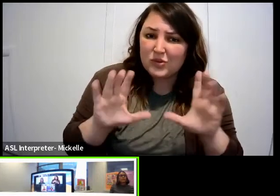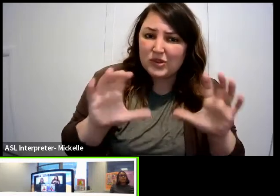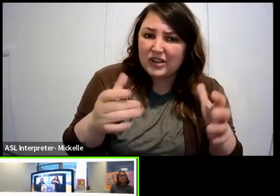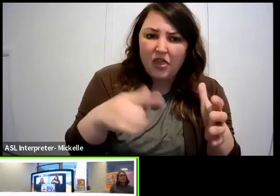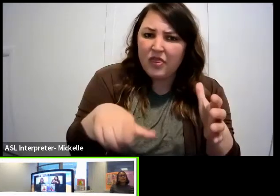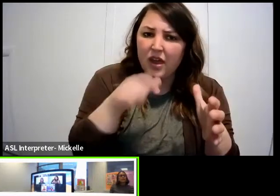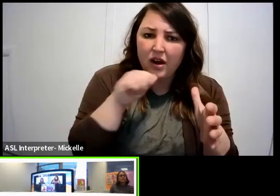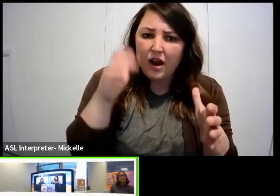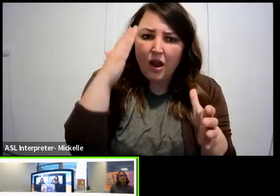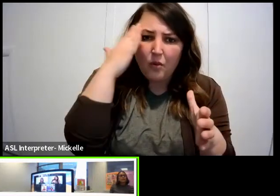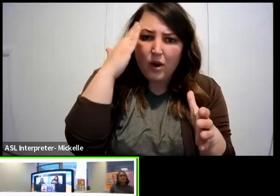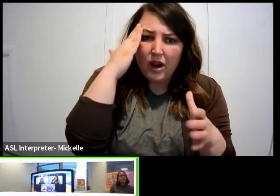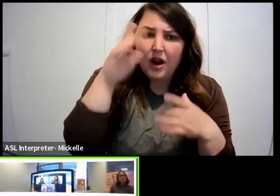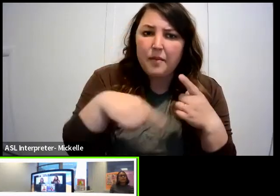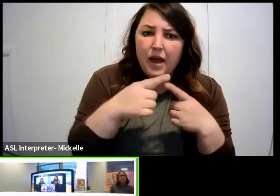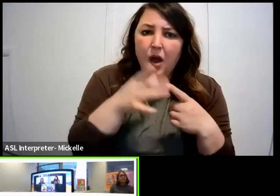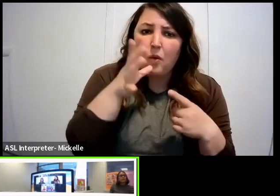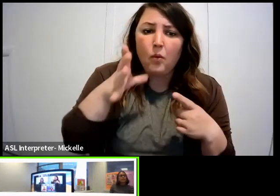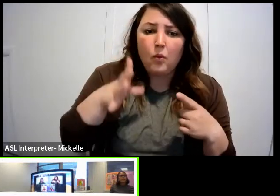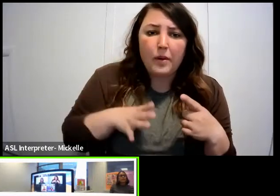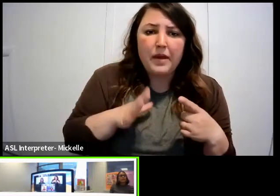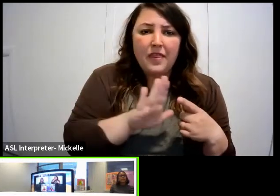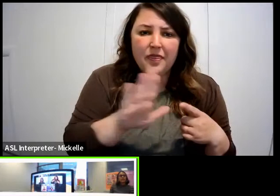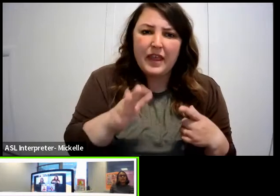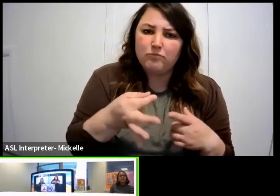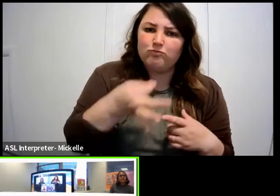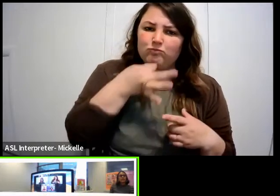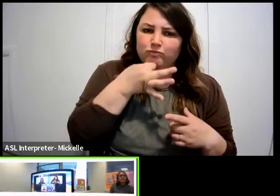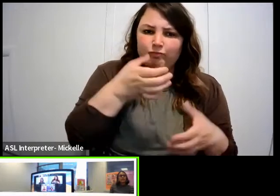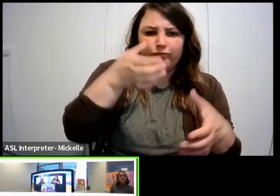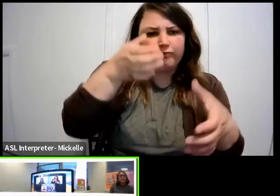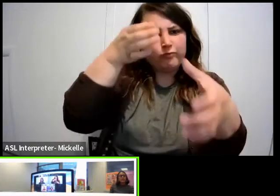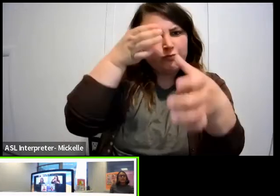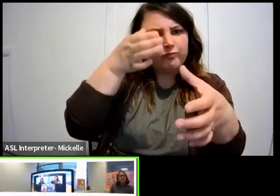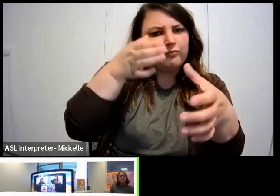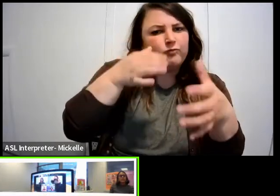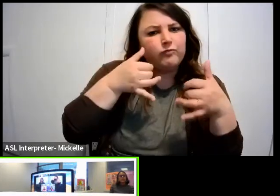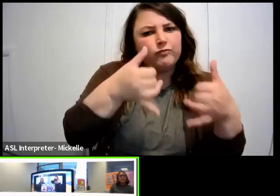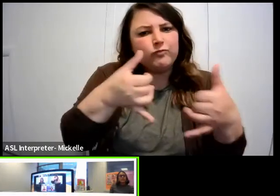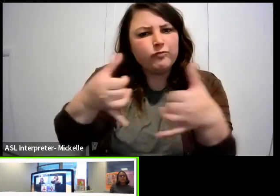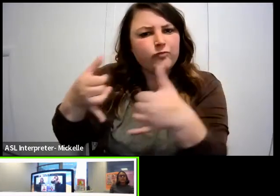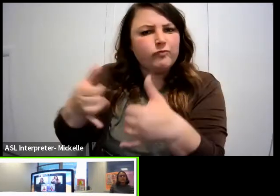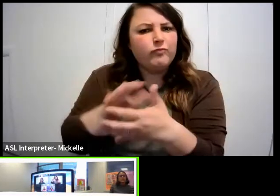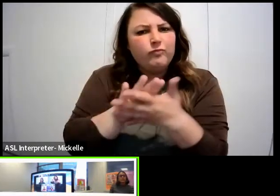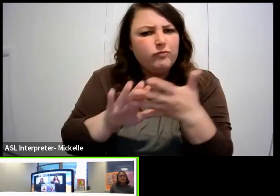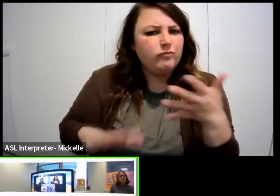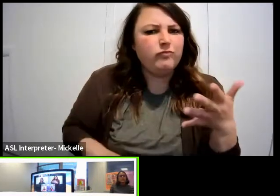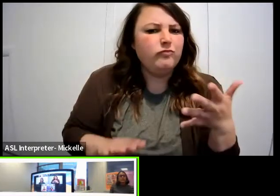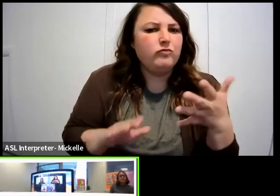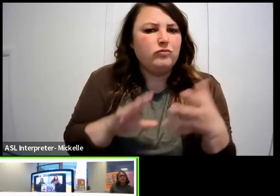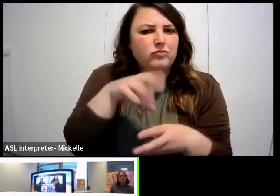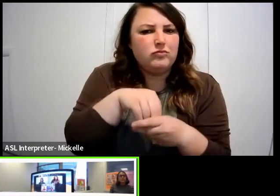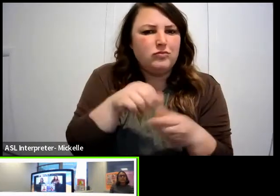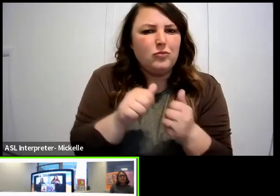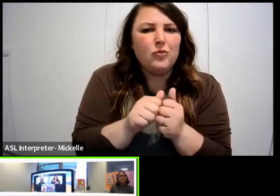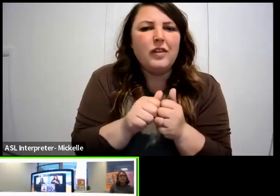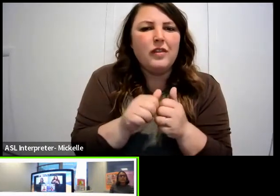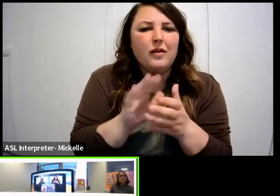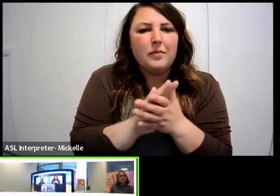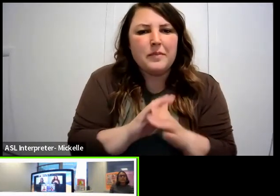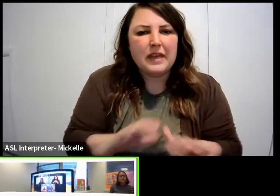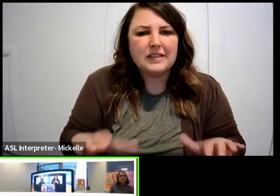women's agency, expertise, and achievements in the area of peace and